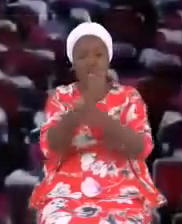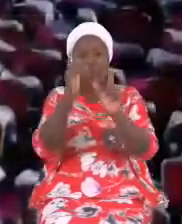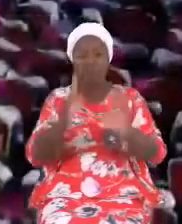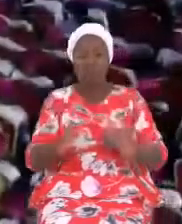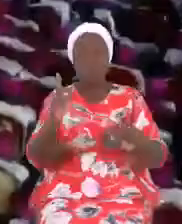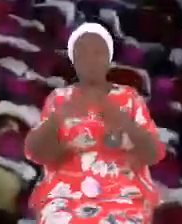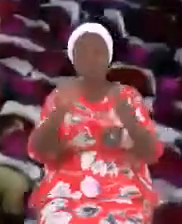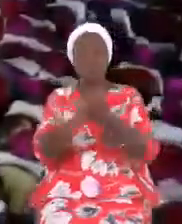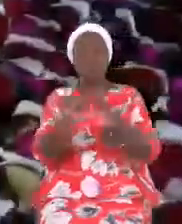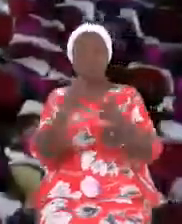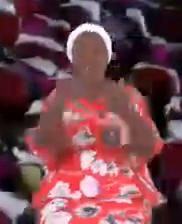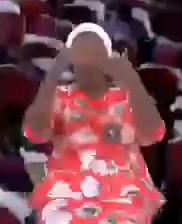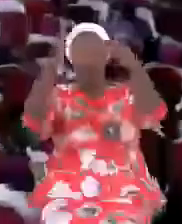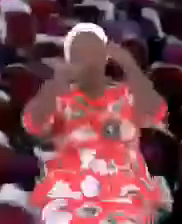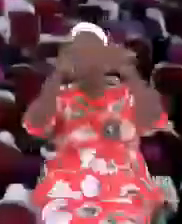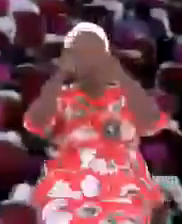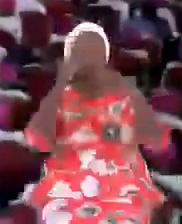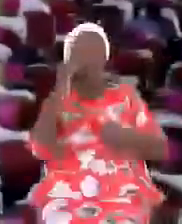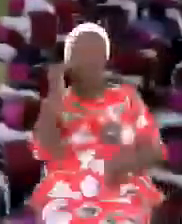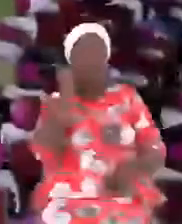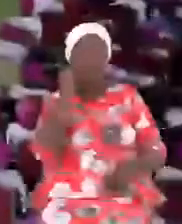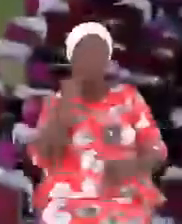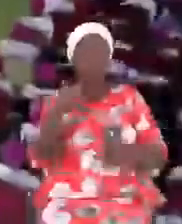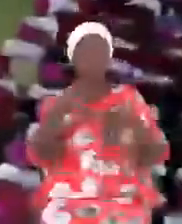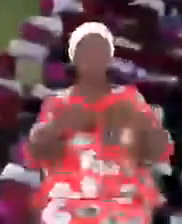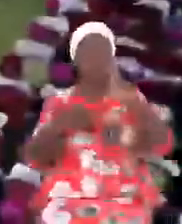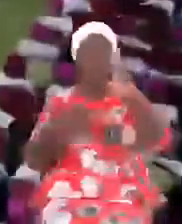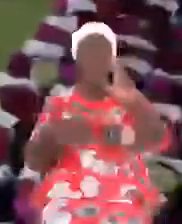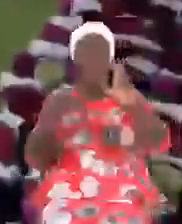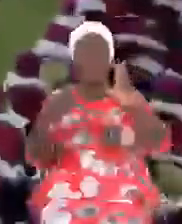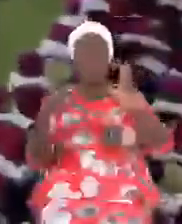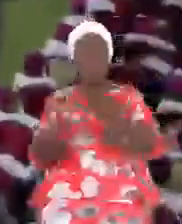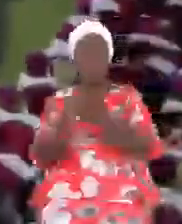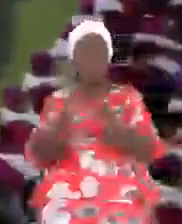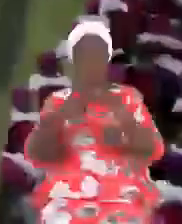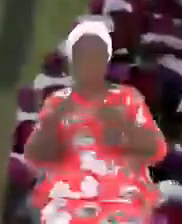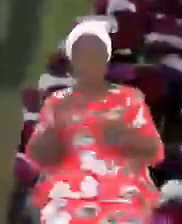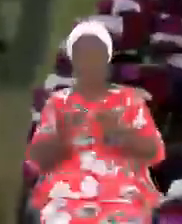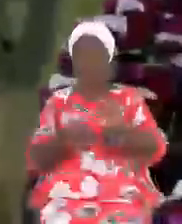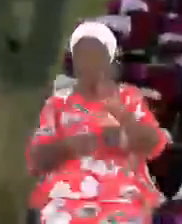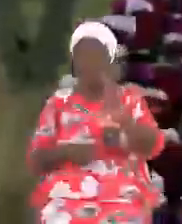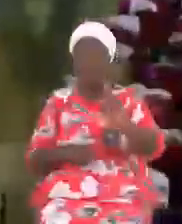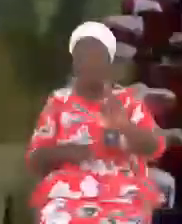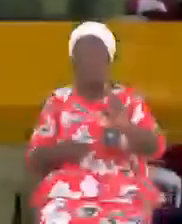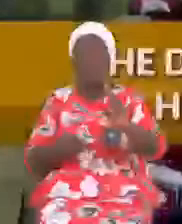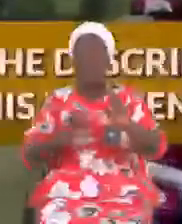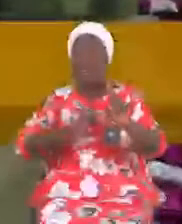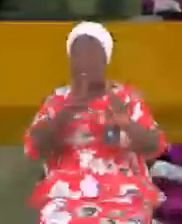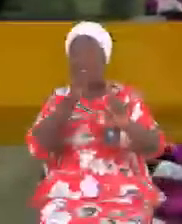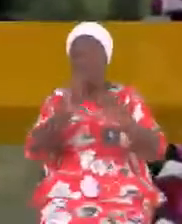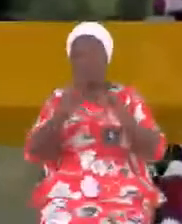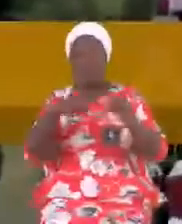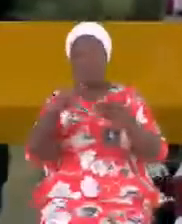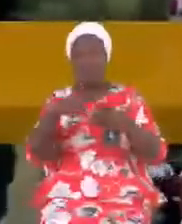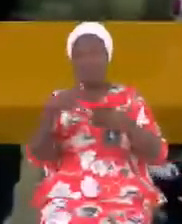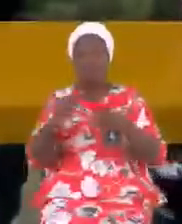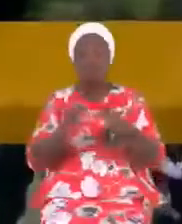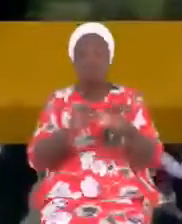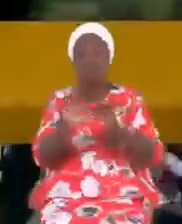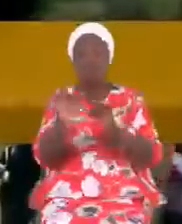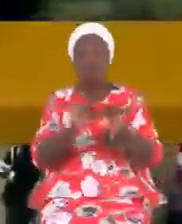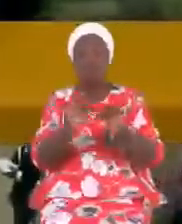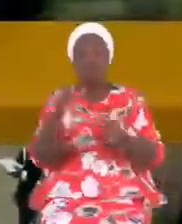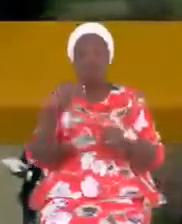that heavenly home. Three things I'm talking about. Number one, I'm talking about the description of